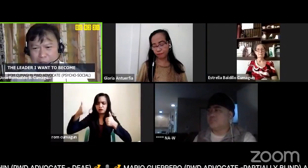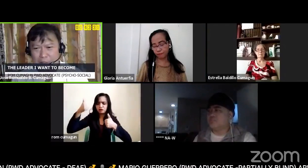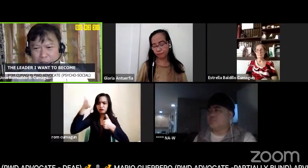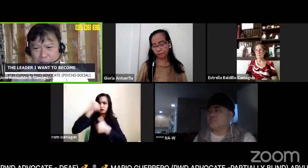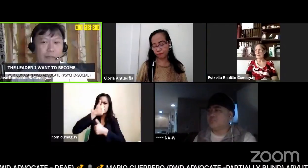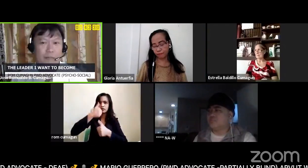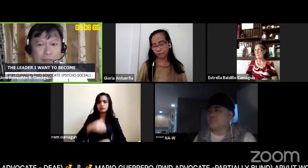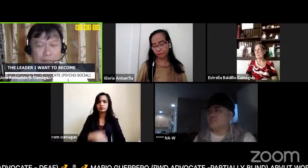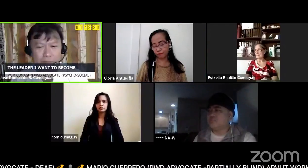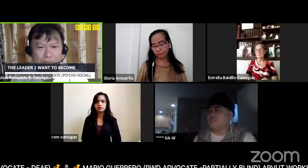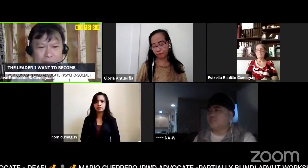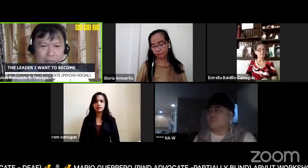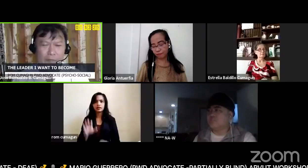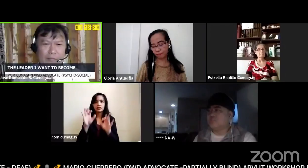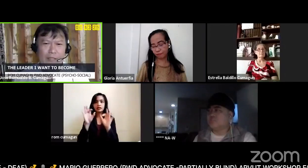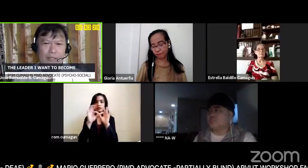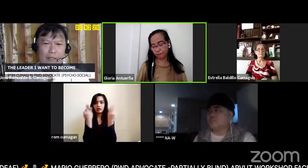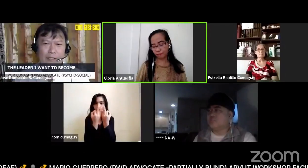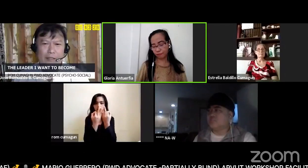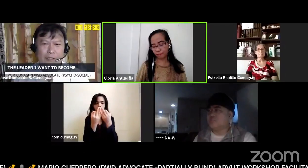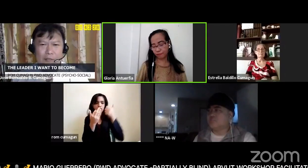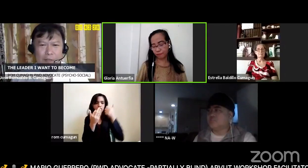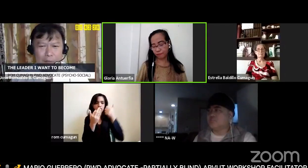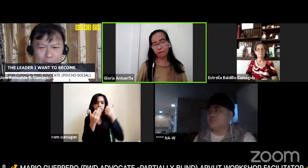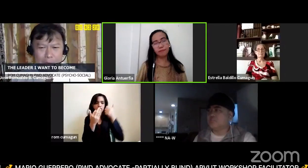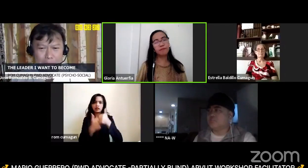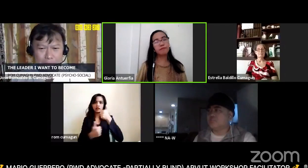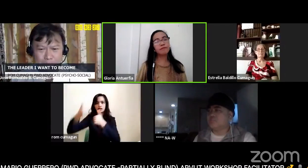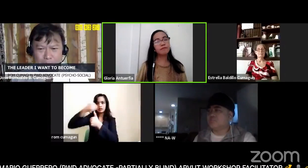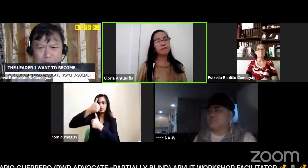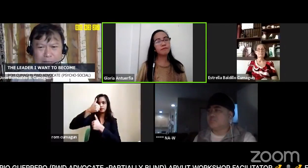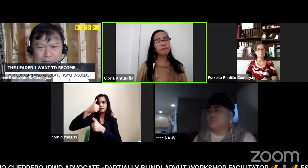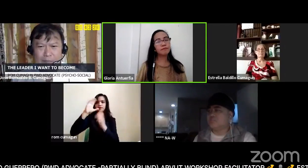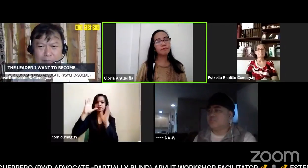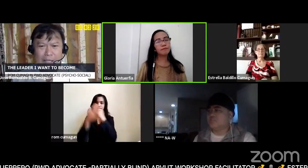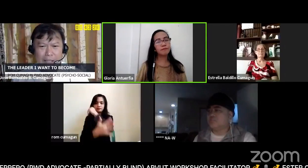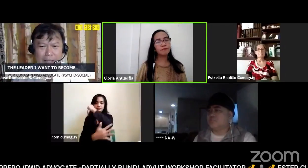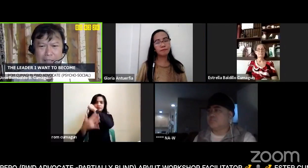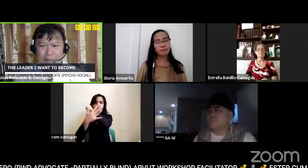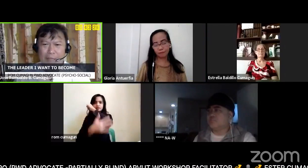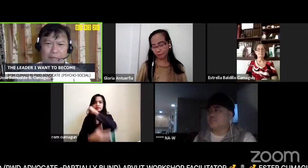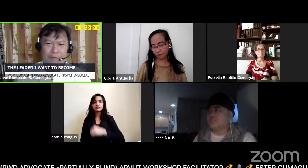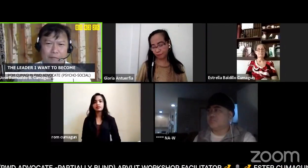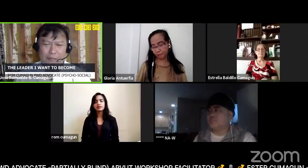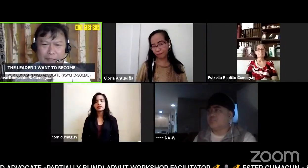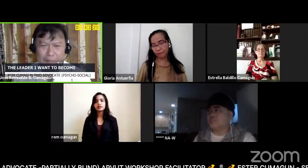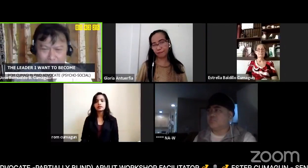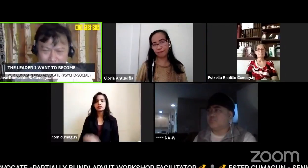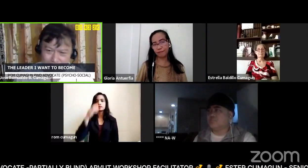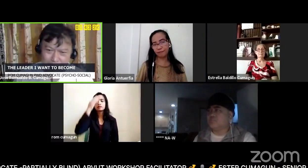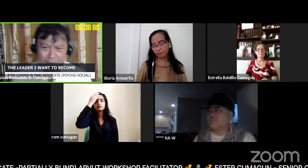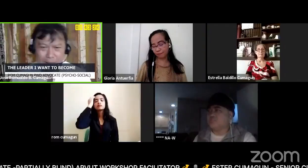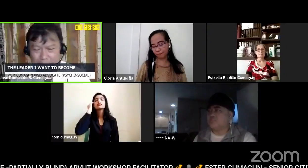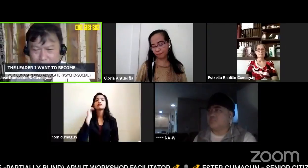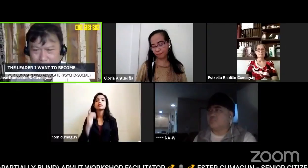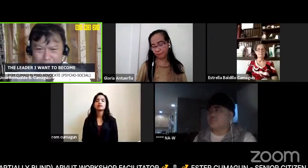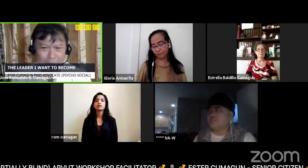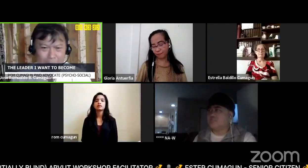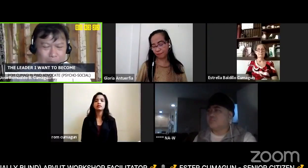above your family. Okay? So my my f-